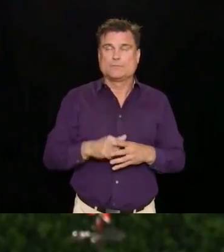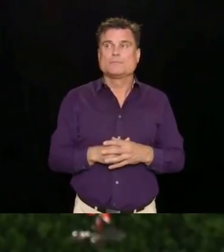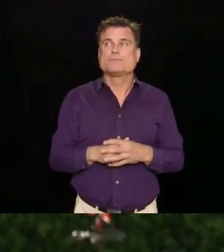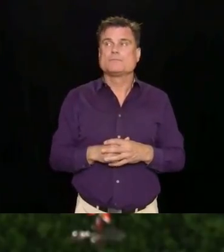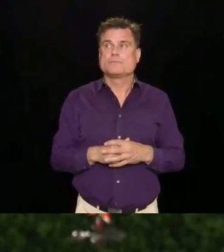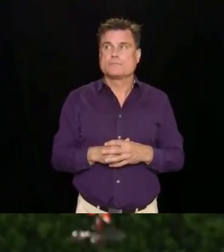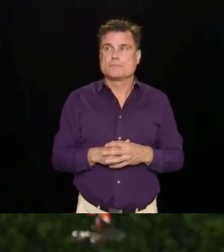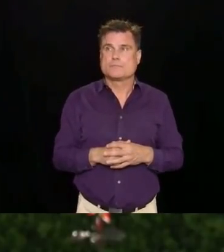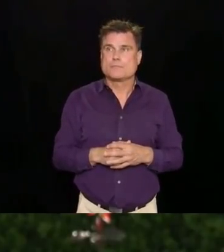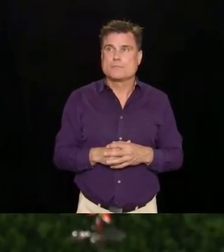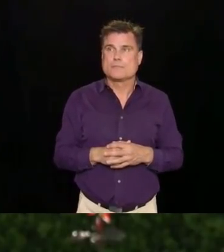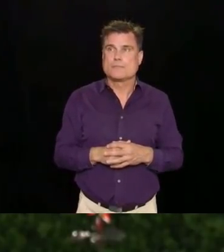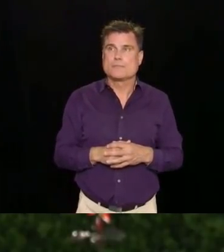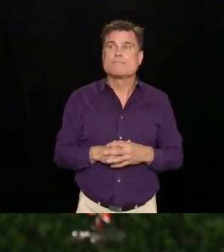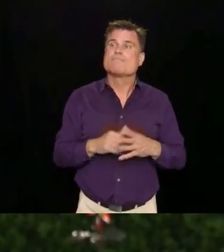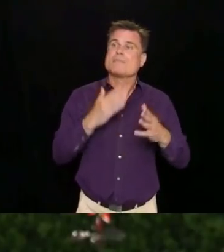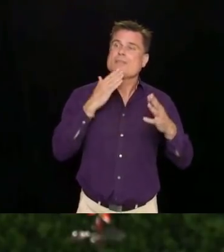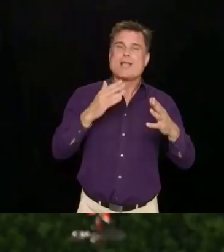Hi there, thanks for taking my question.